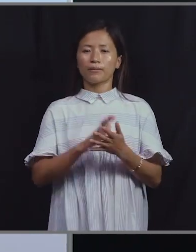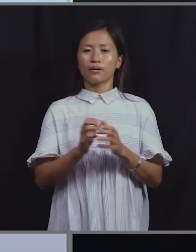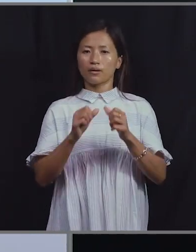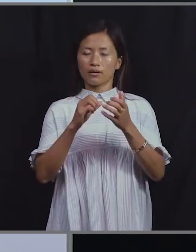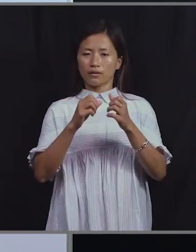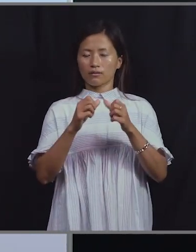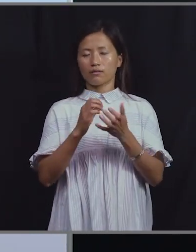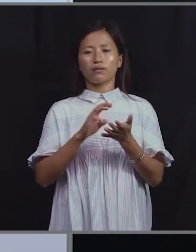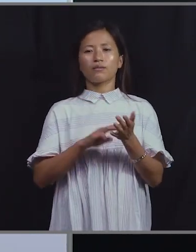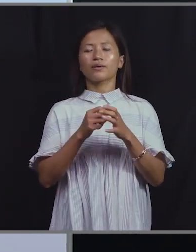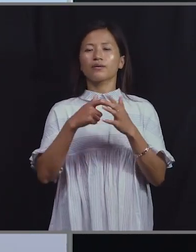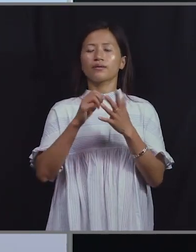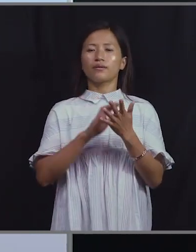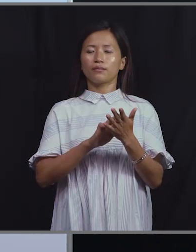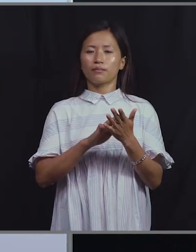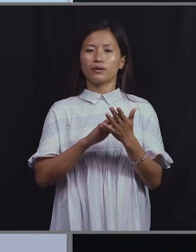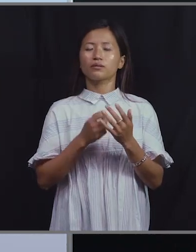MacArthur.